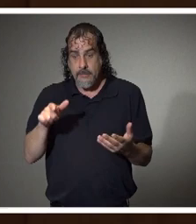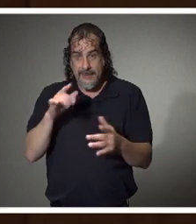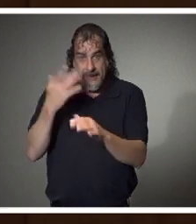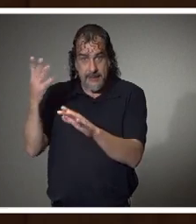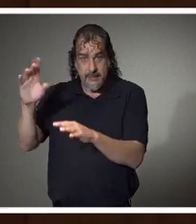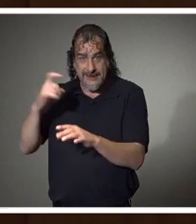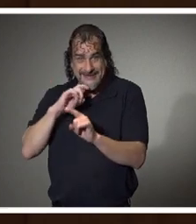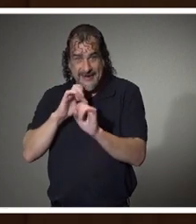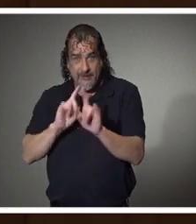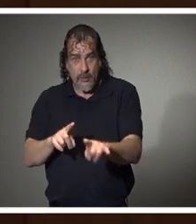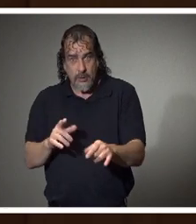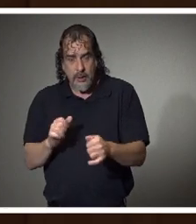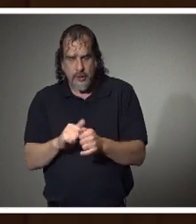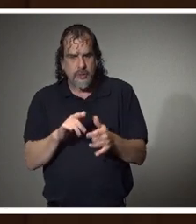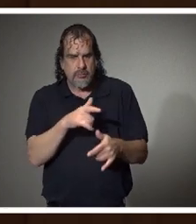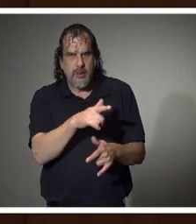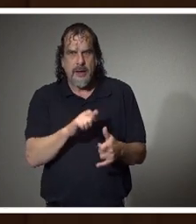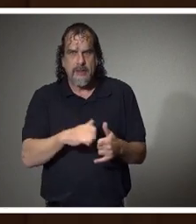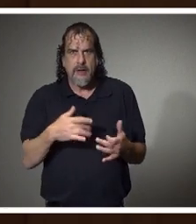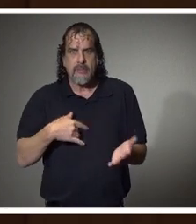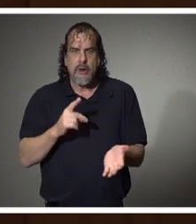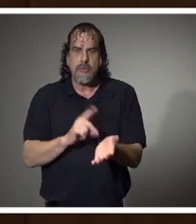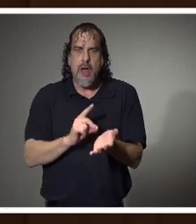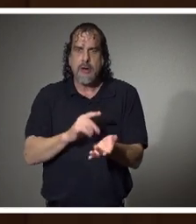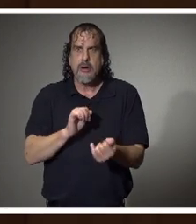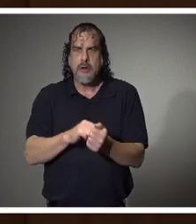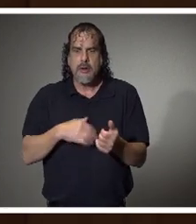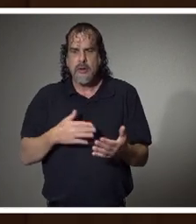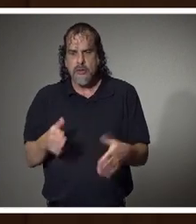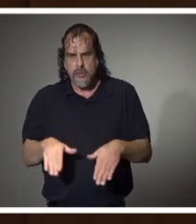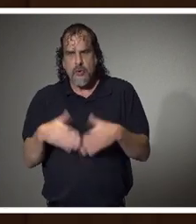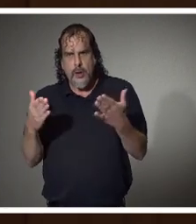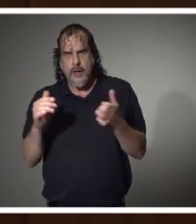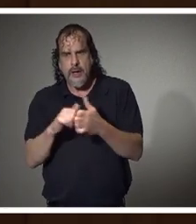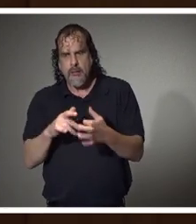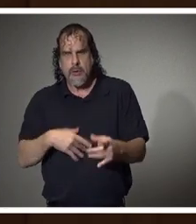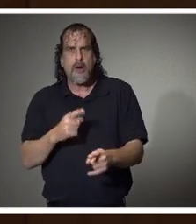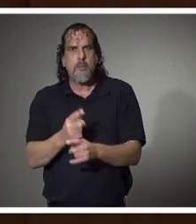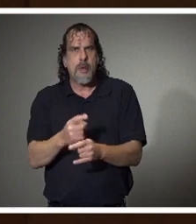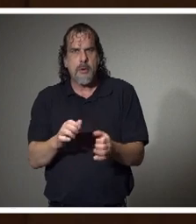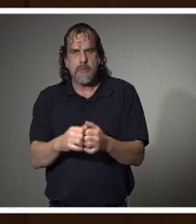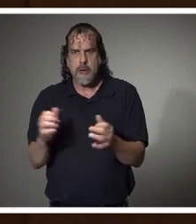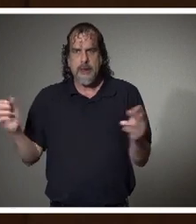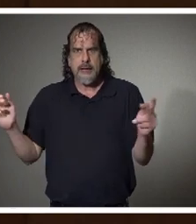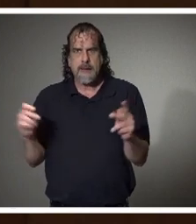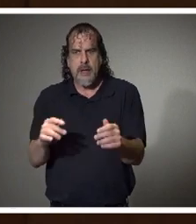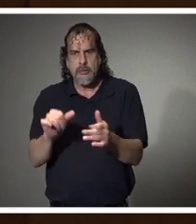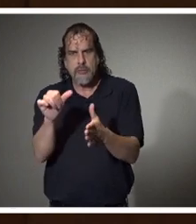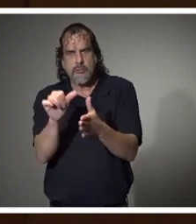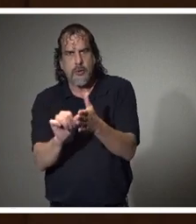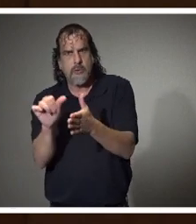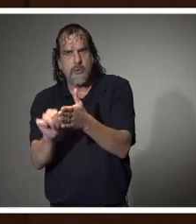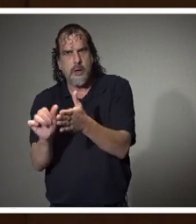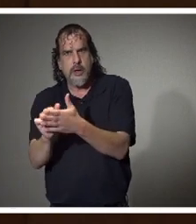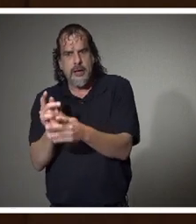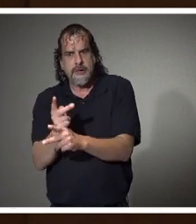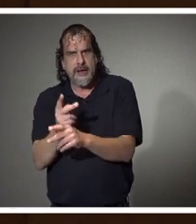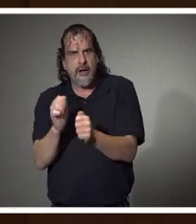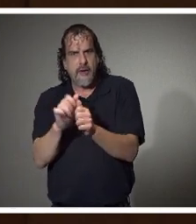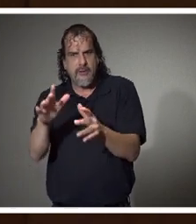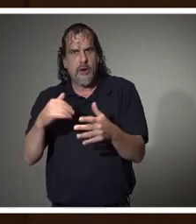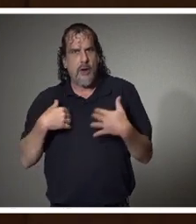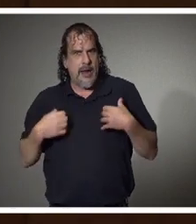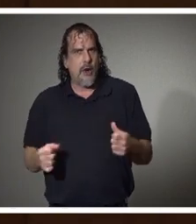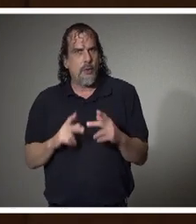executive order, to help them, again, in a measured, cautious, thoughtful way, start getting back to work so that they can take care of people with more